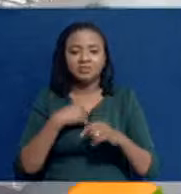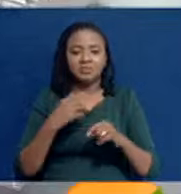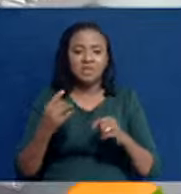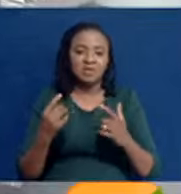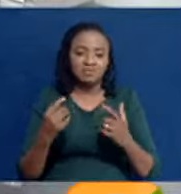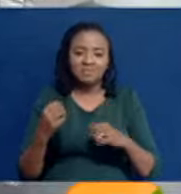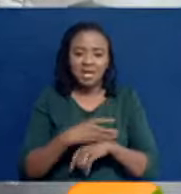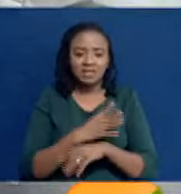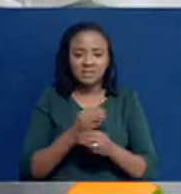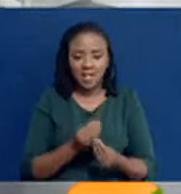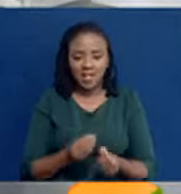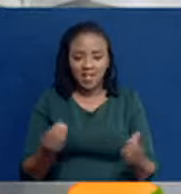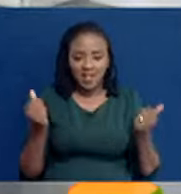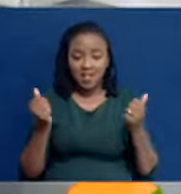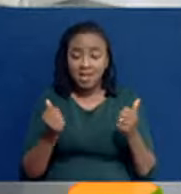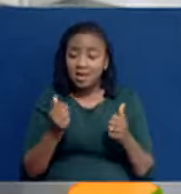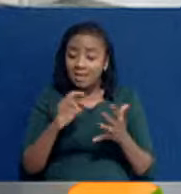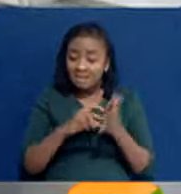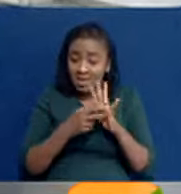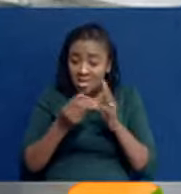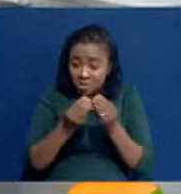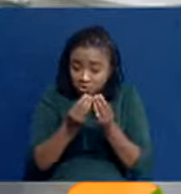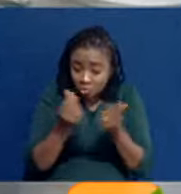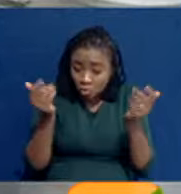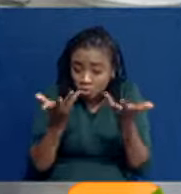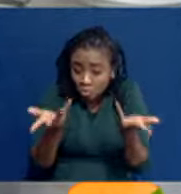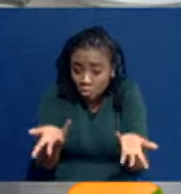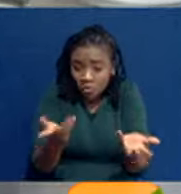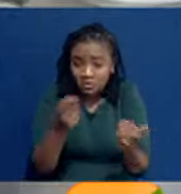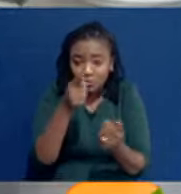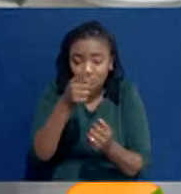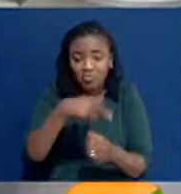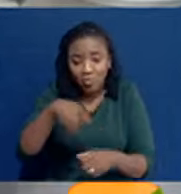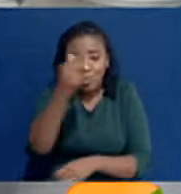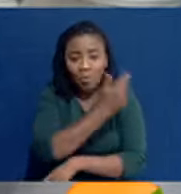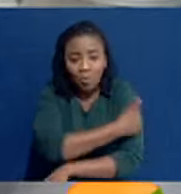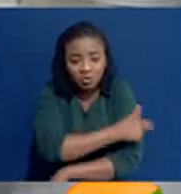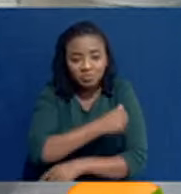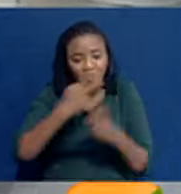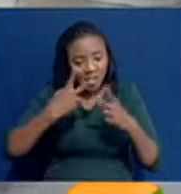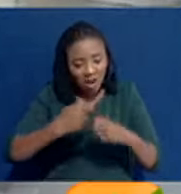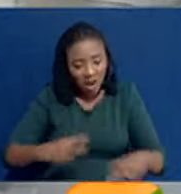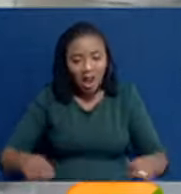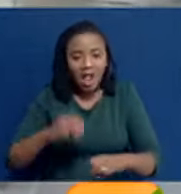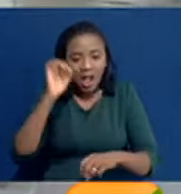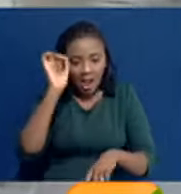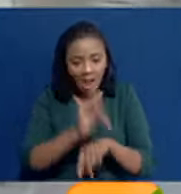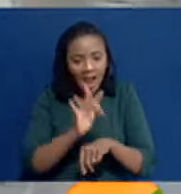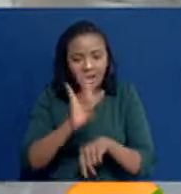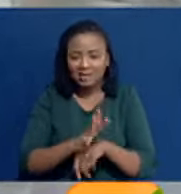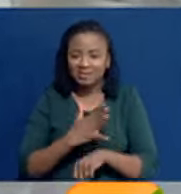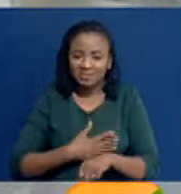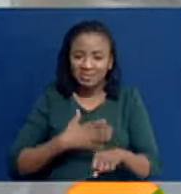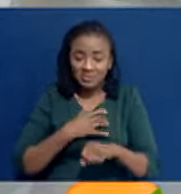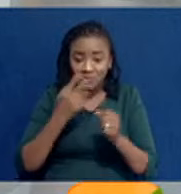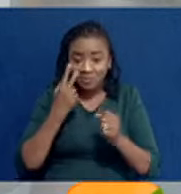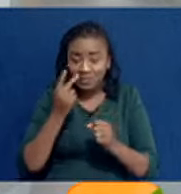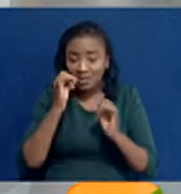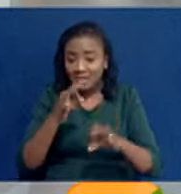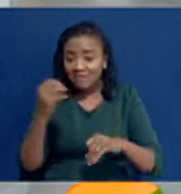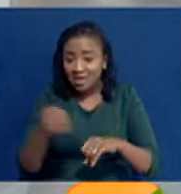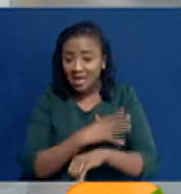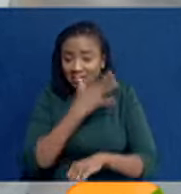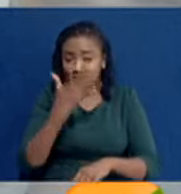early detection is key. Yeah. Early detection is very important. Yeah. And of course, also the choice of